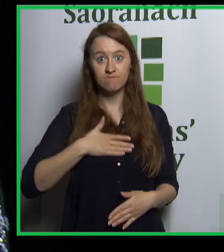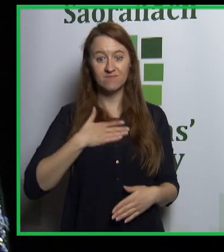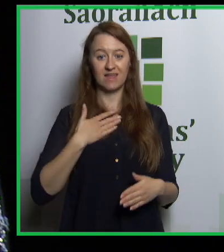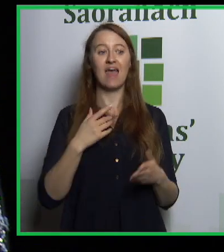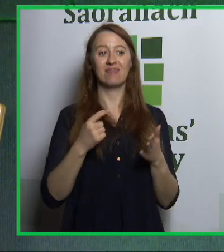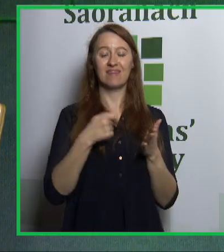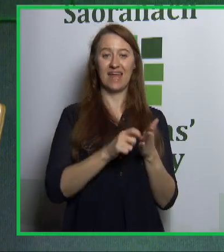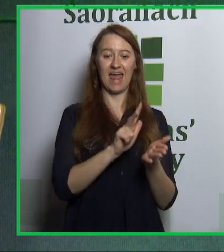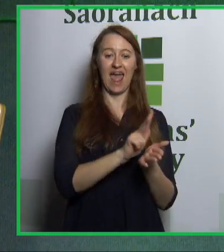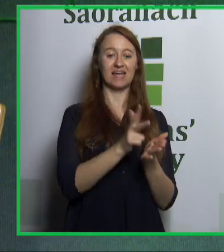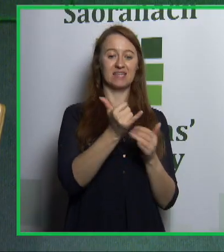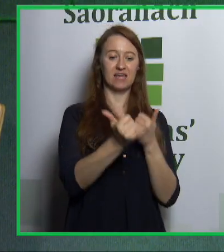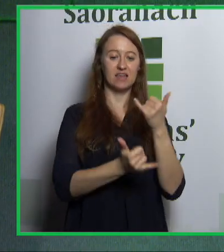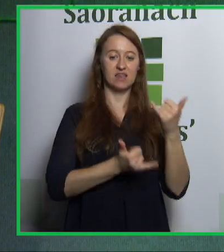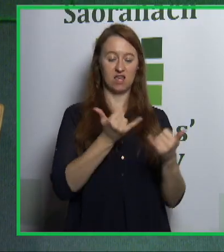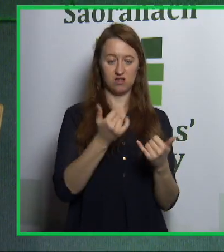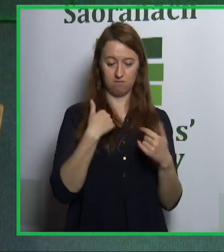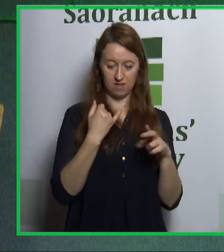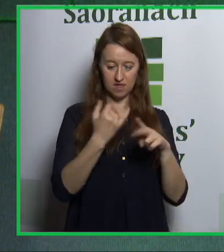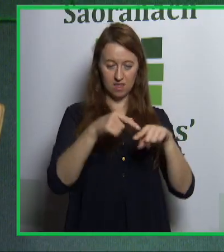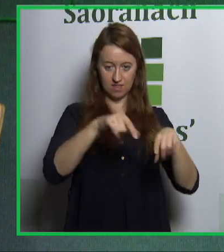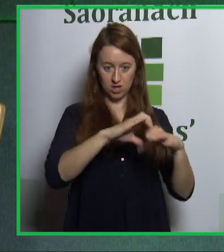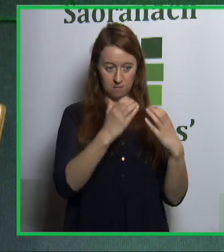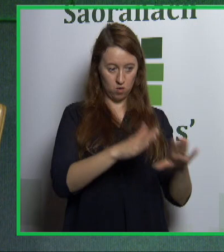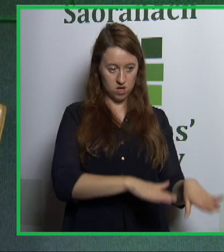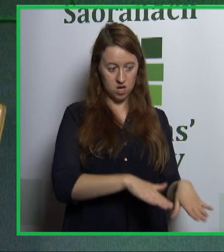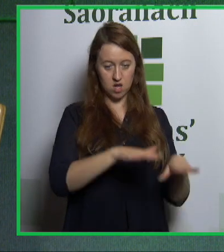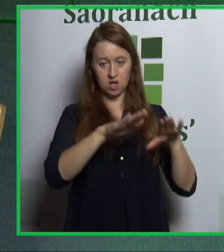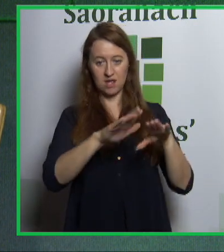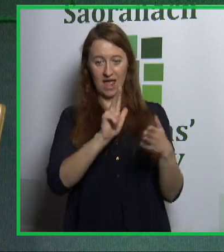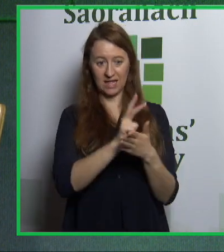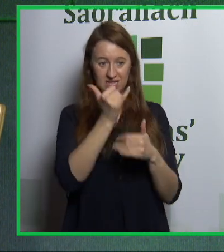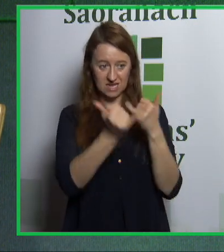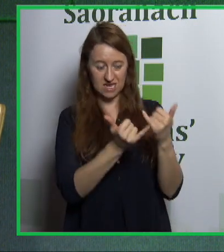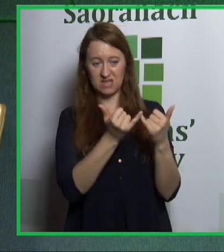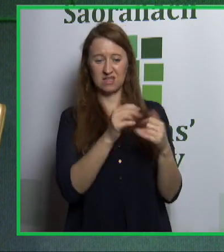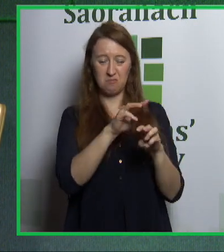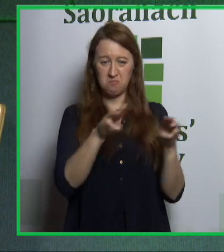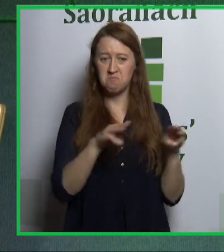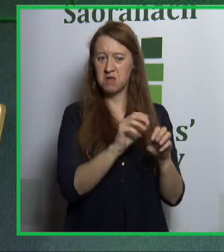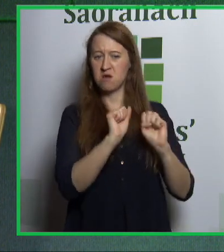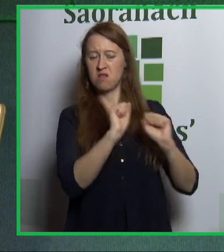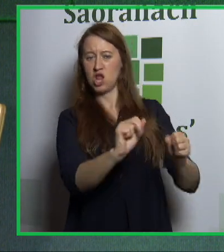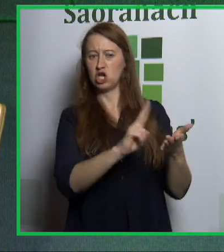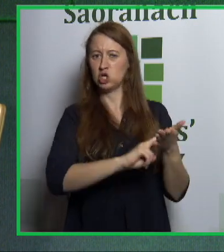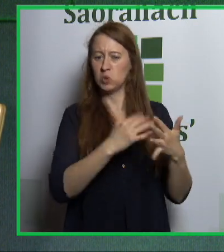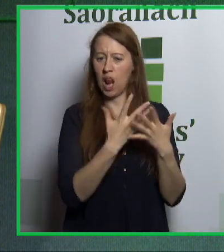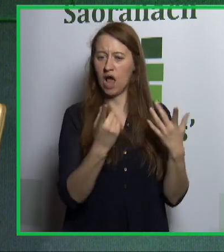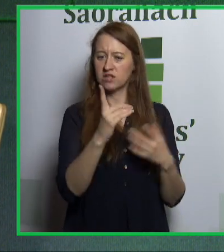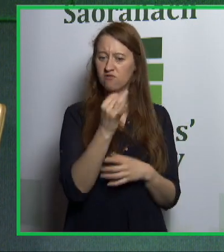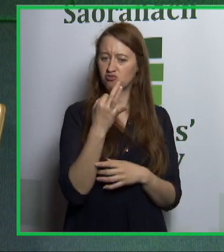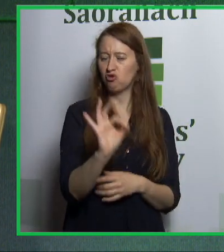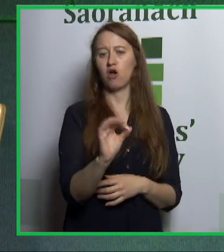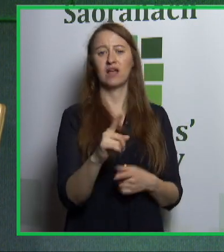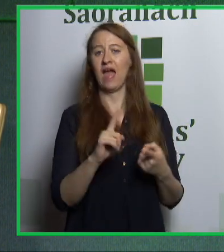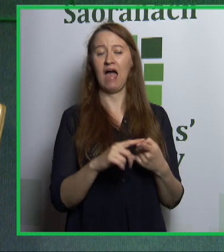18 years of like being in this community of like people on drugs that not seeing